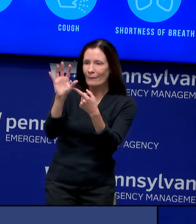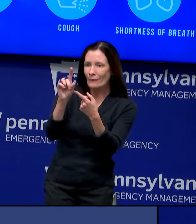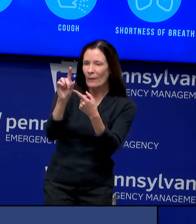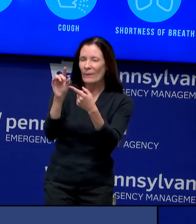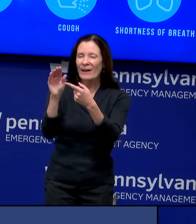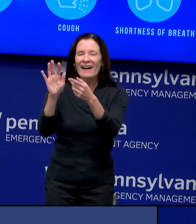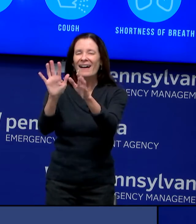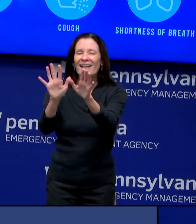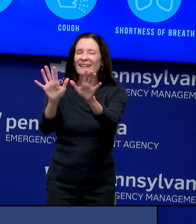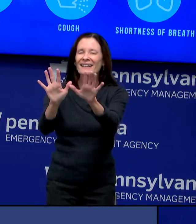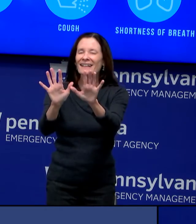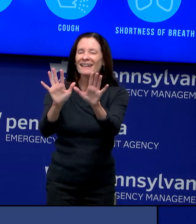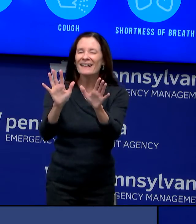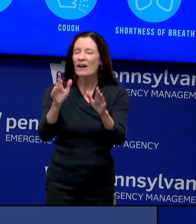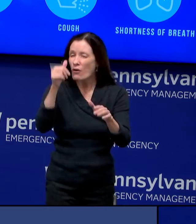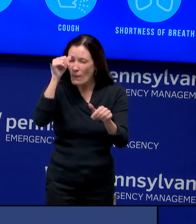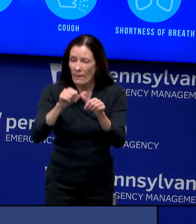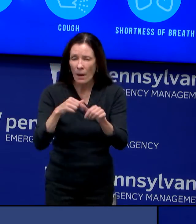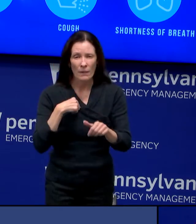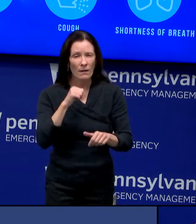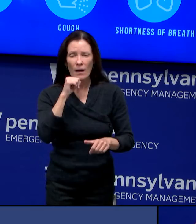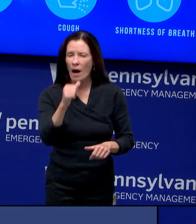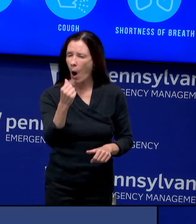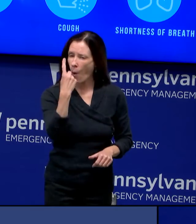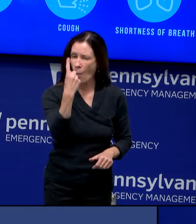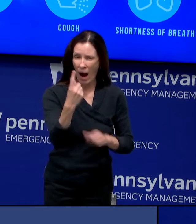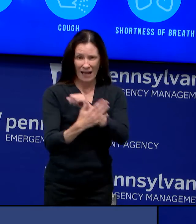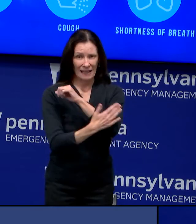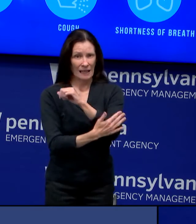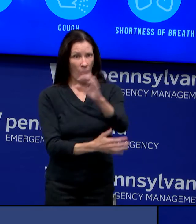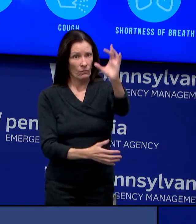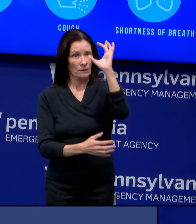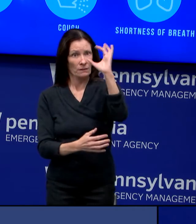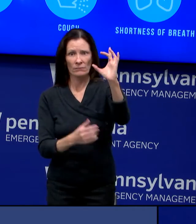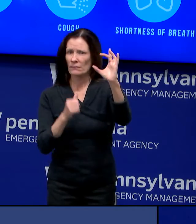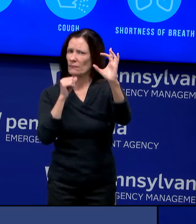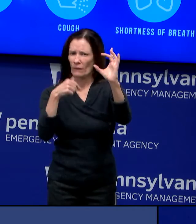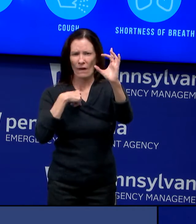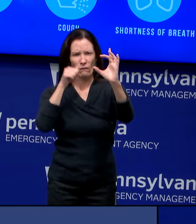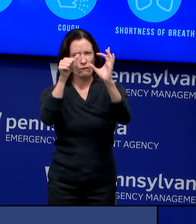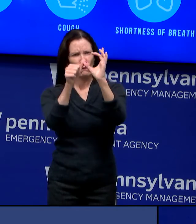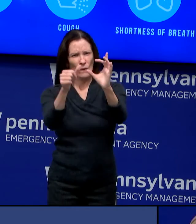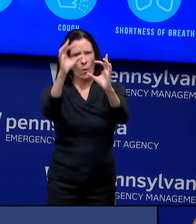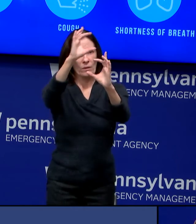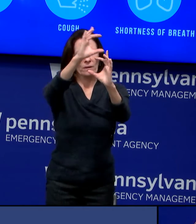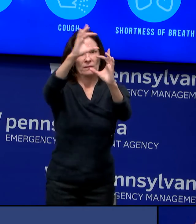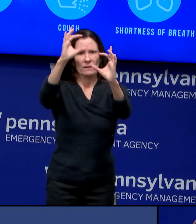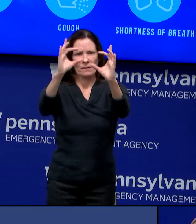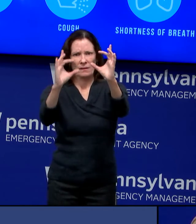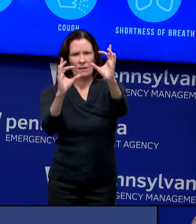We're looking at many different metrics. And so all of that together will be taken into consideration about a